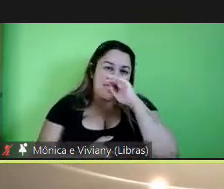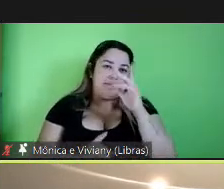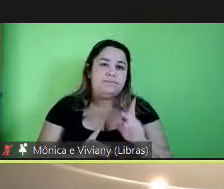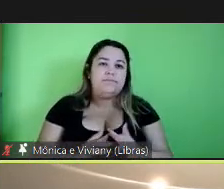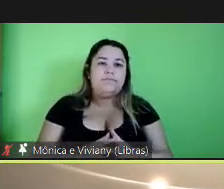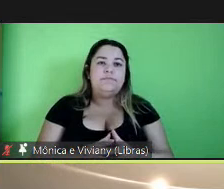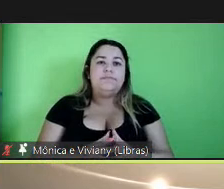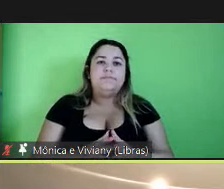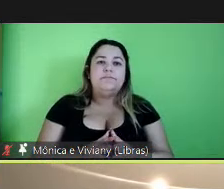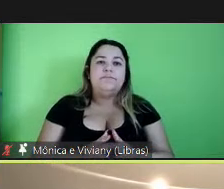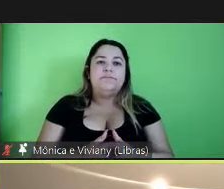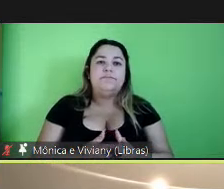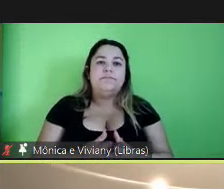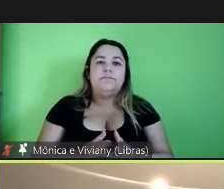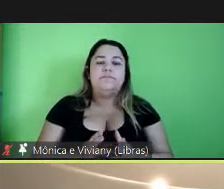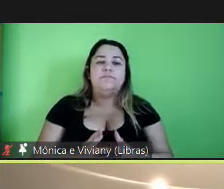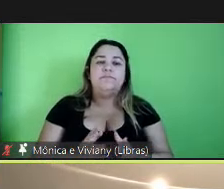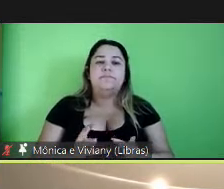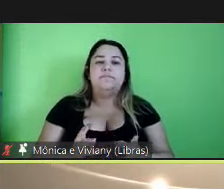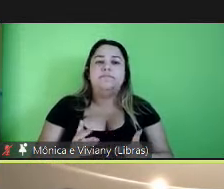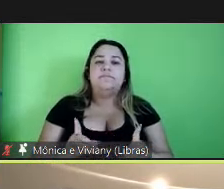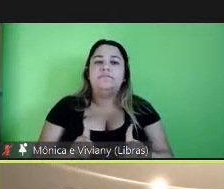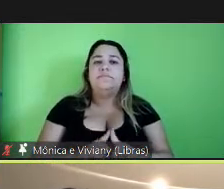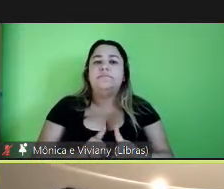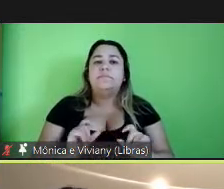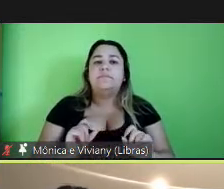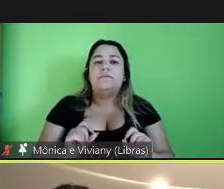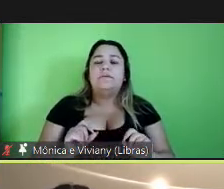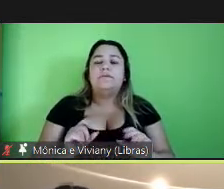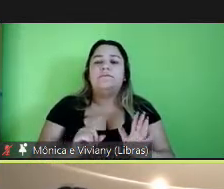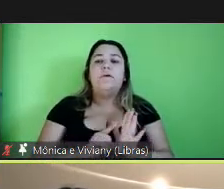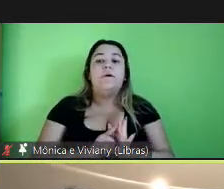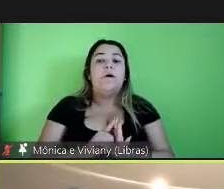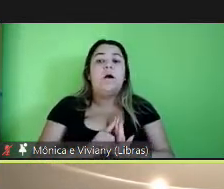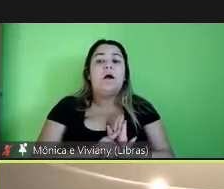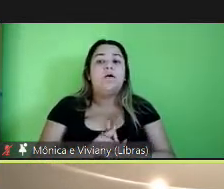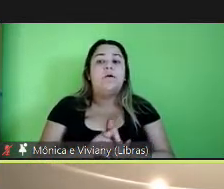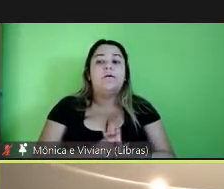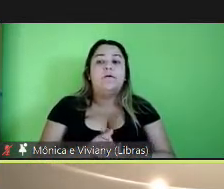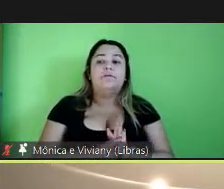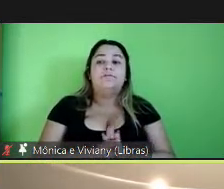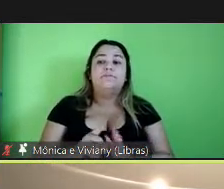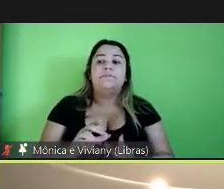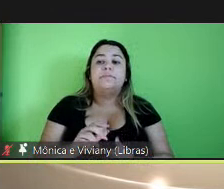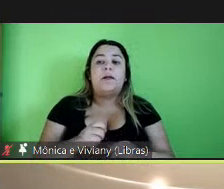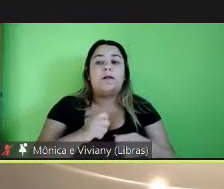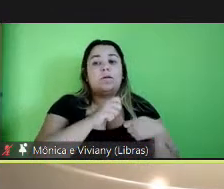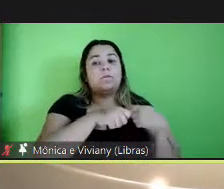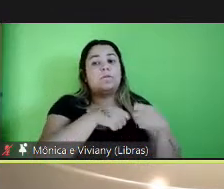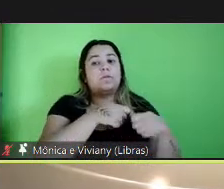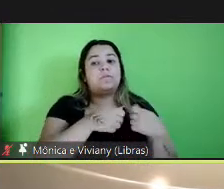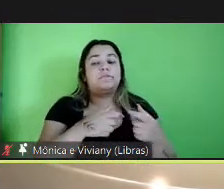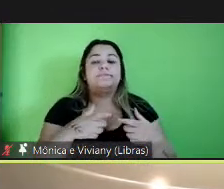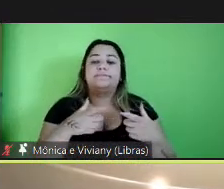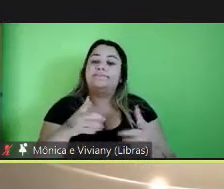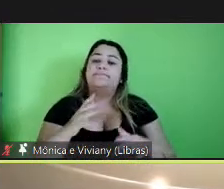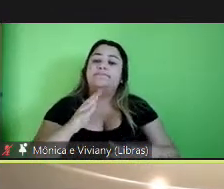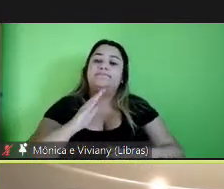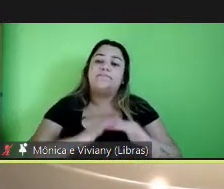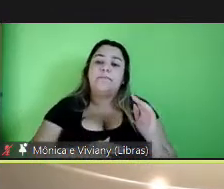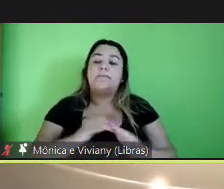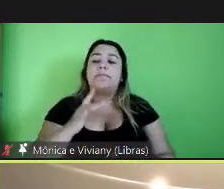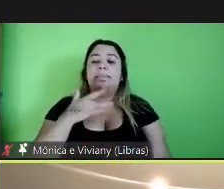that had come up through consultation in terms of local economy and social care and health impacts. It very much